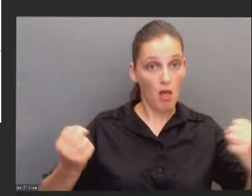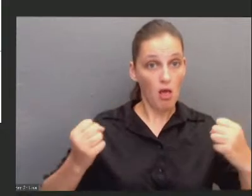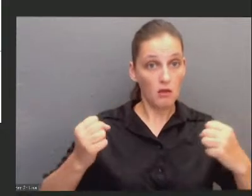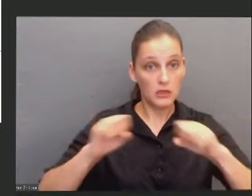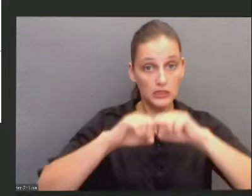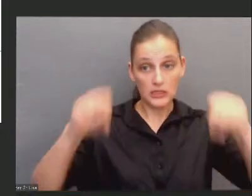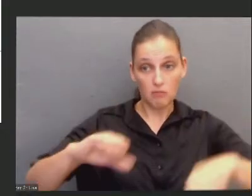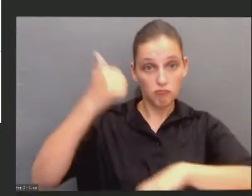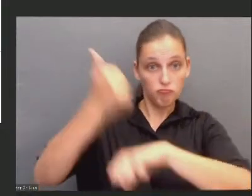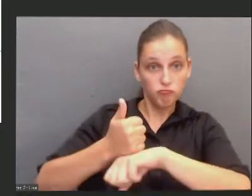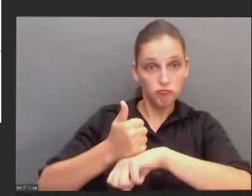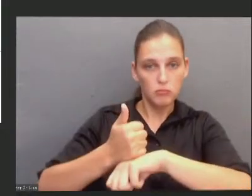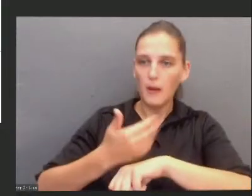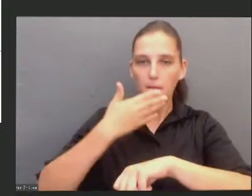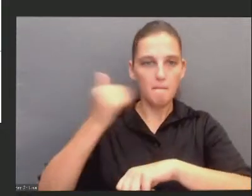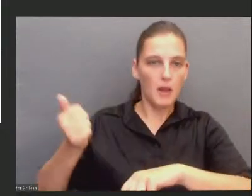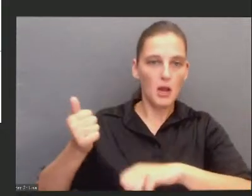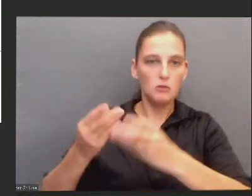threat.